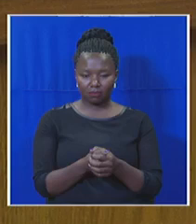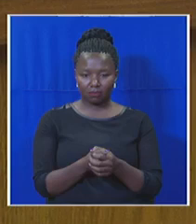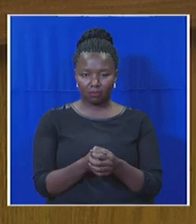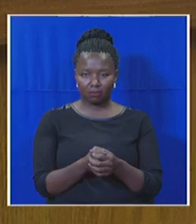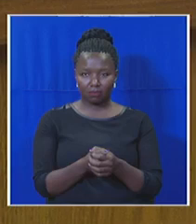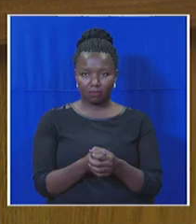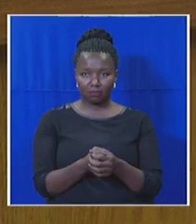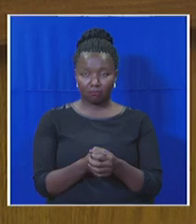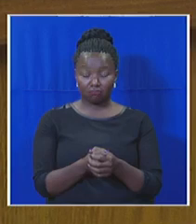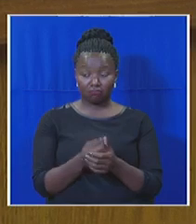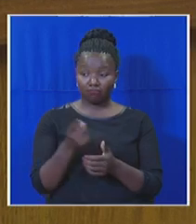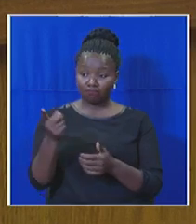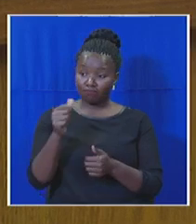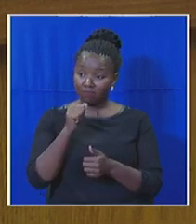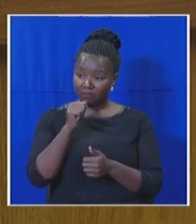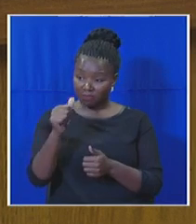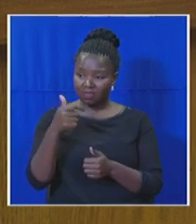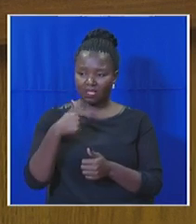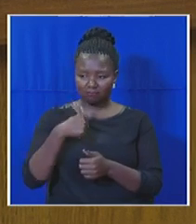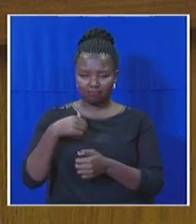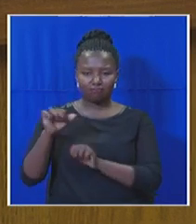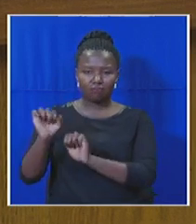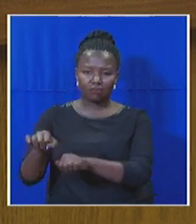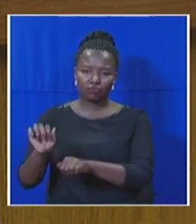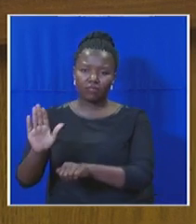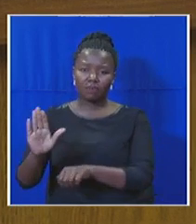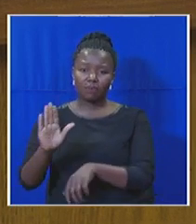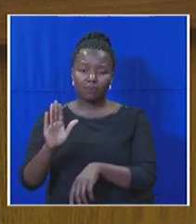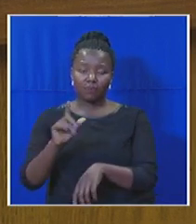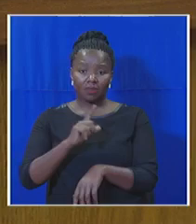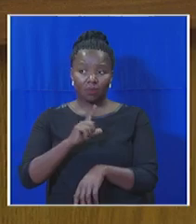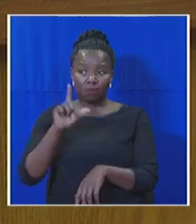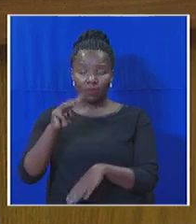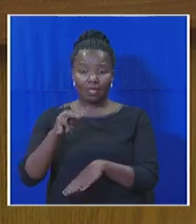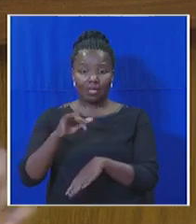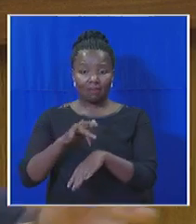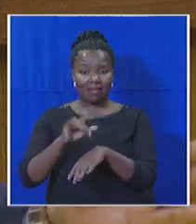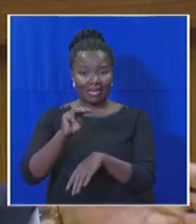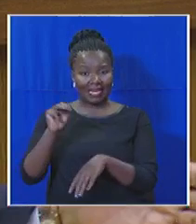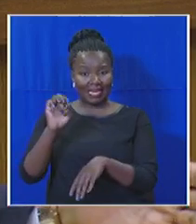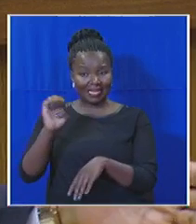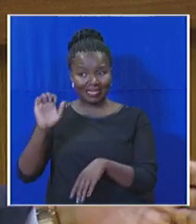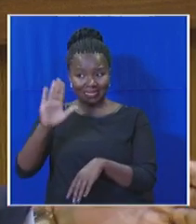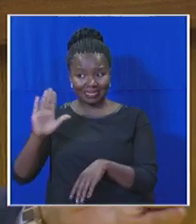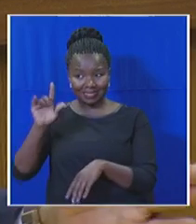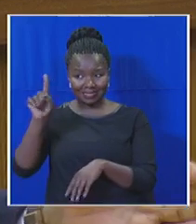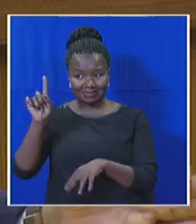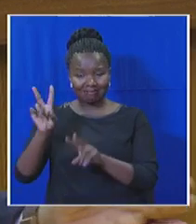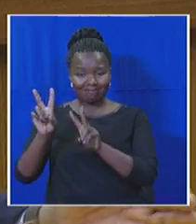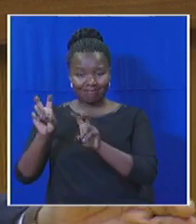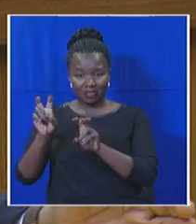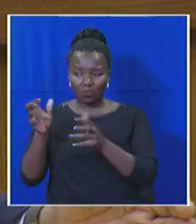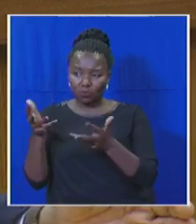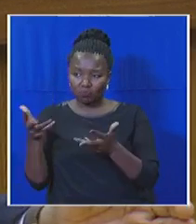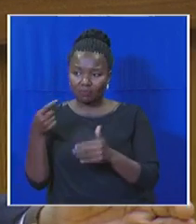I think I agree with you that the issue in the Middle East needs to be looked at from the position